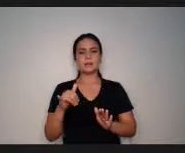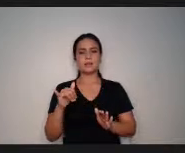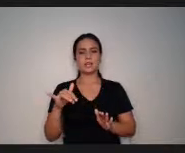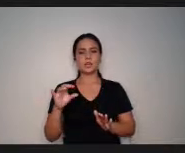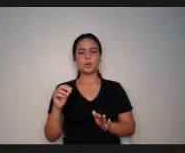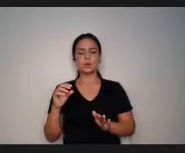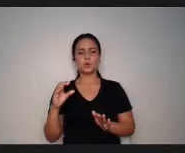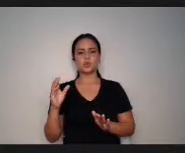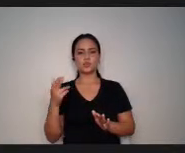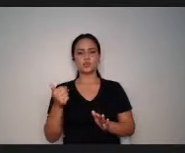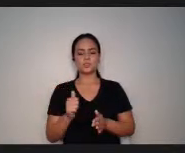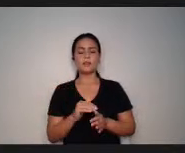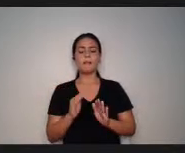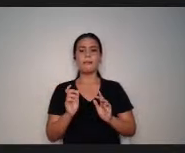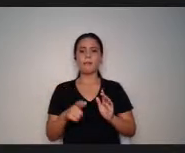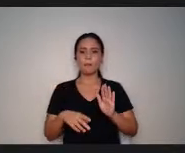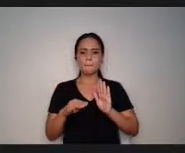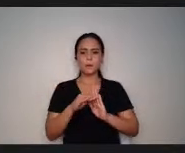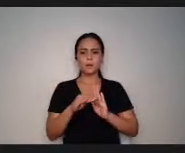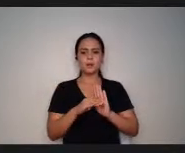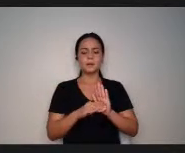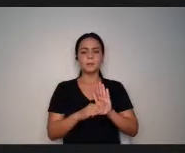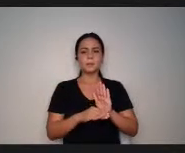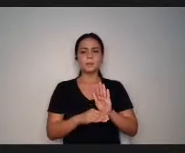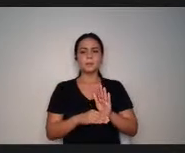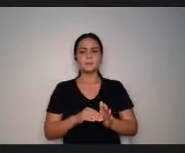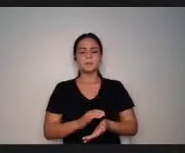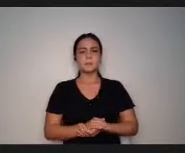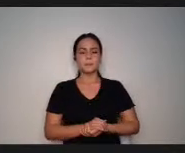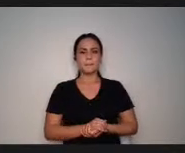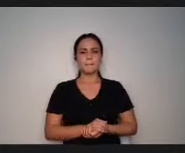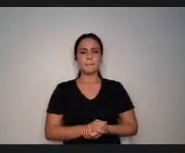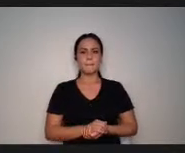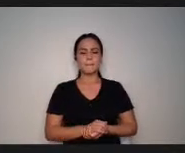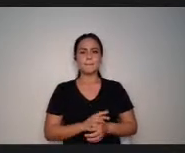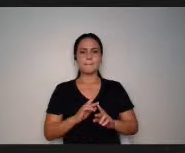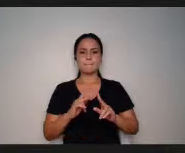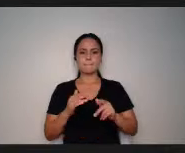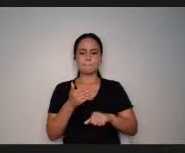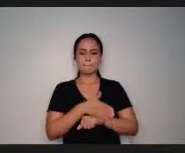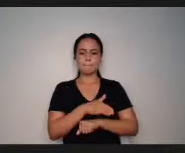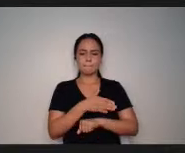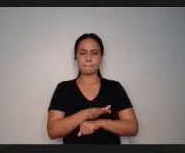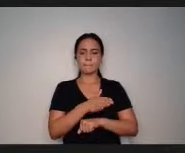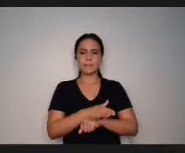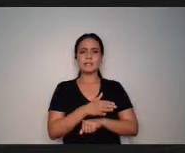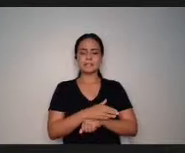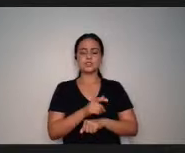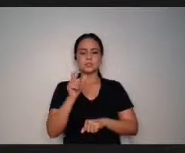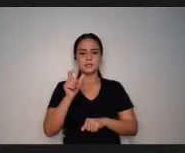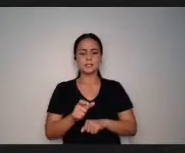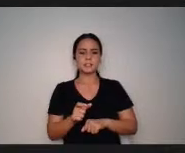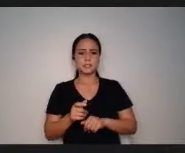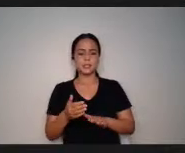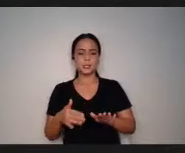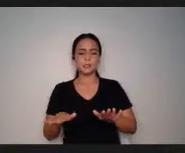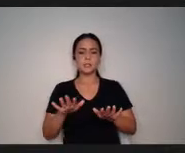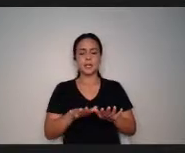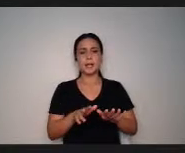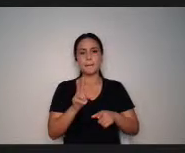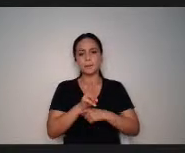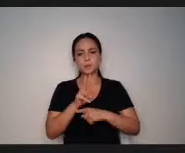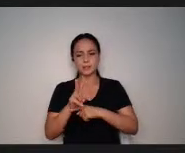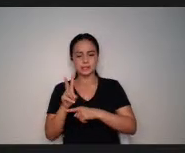Health itself is a set of policies, programs, and practices that integrate protection from work-related safety and health hazards